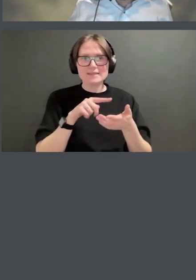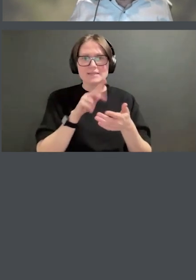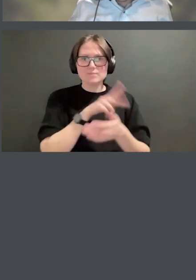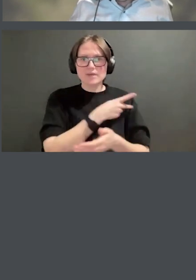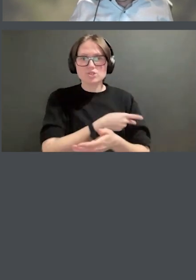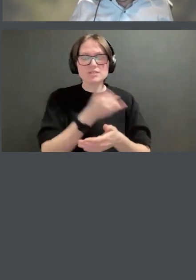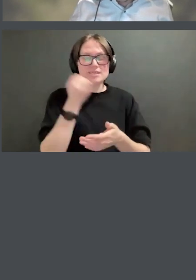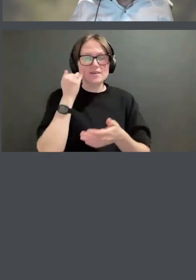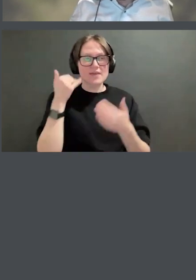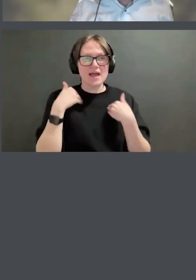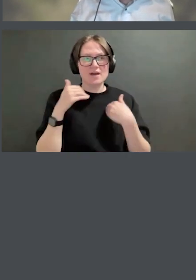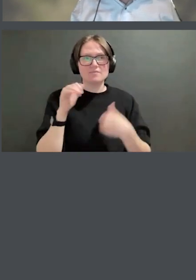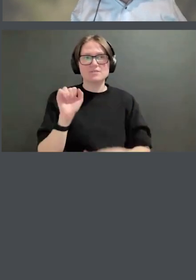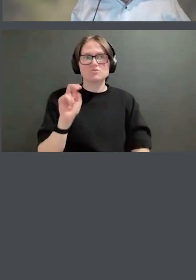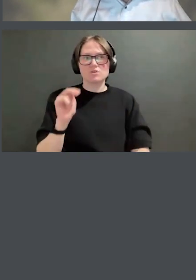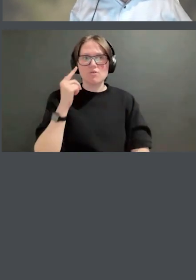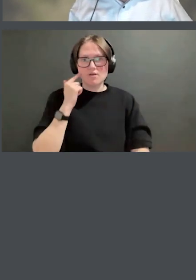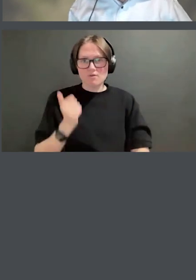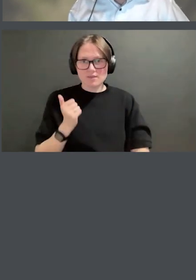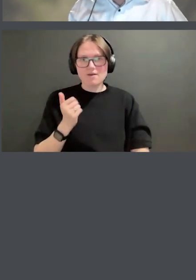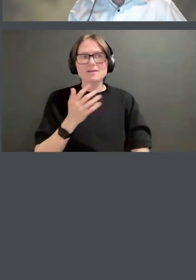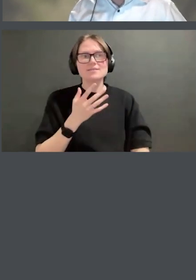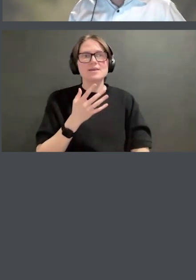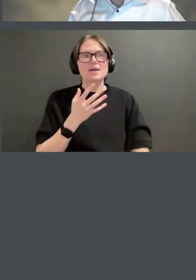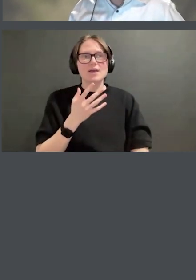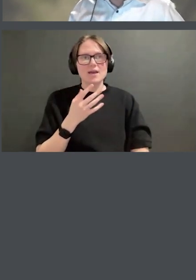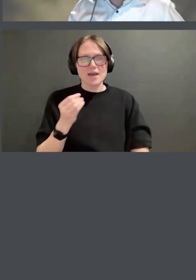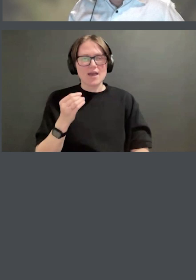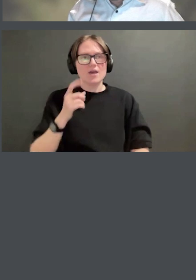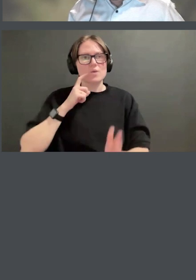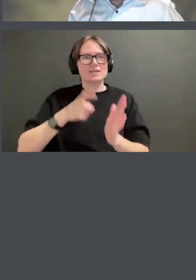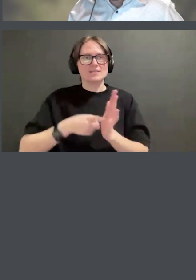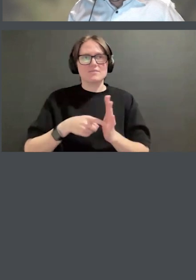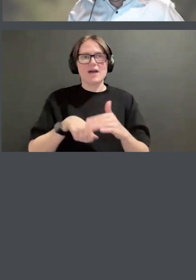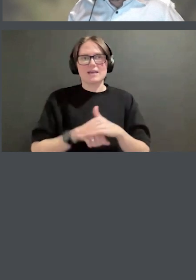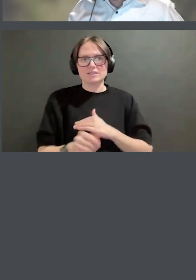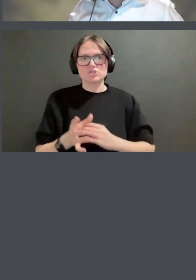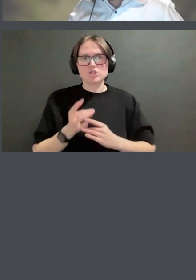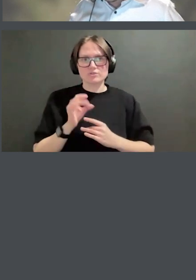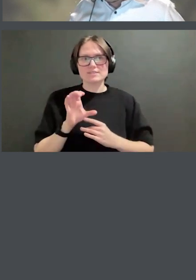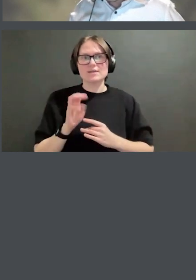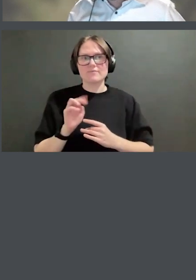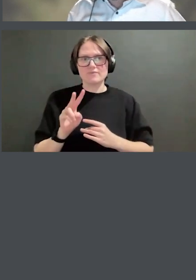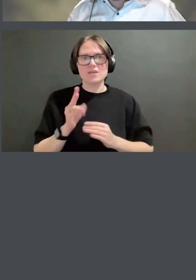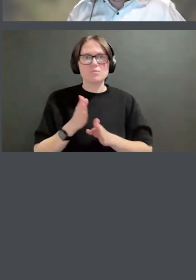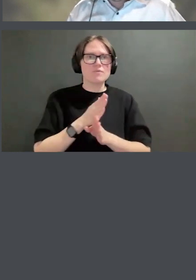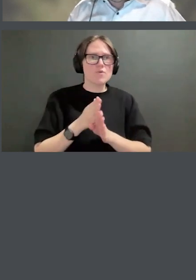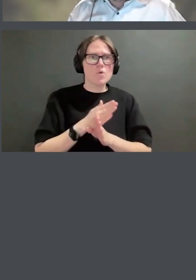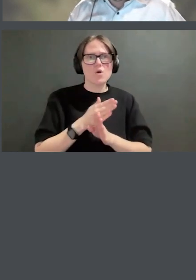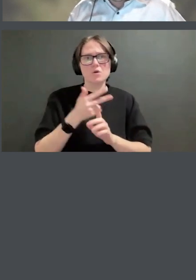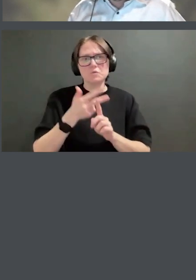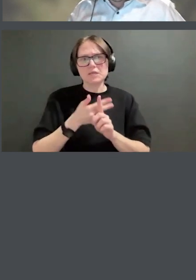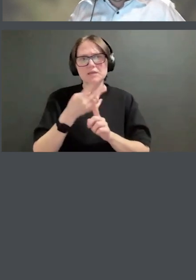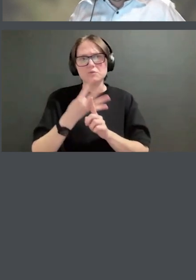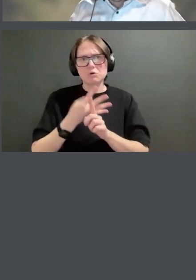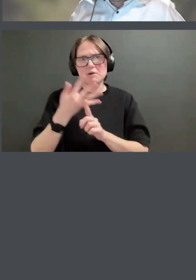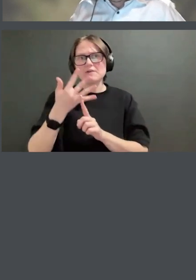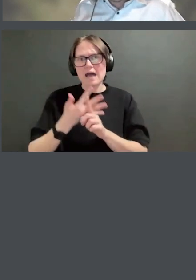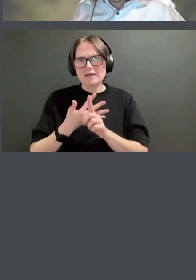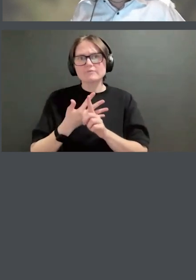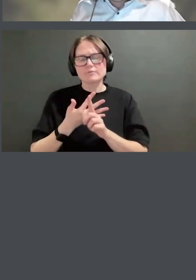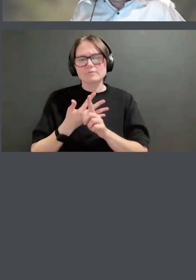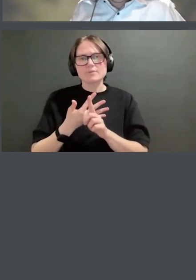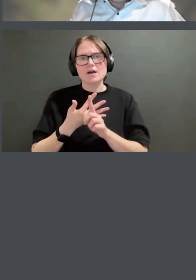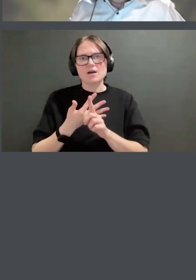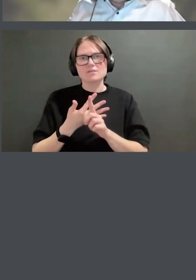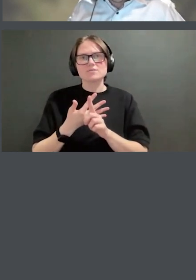sensorineural hearing loss and we identify congenital CMV prior to 3 to 4 to maybe 5 months of age, we are referring